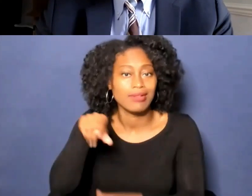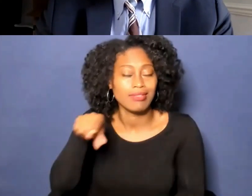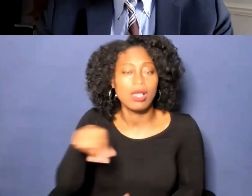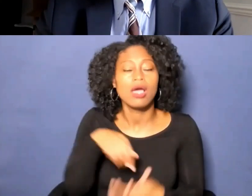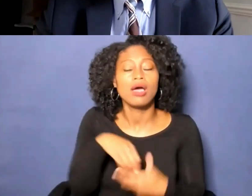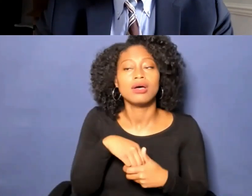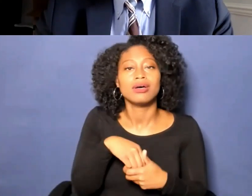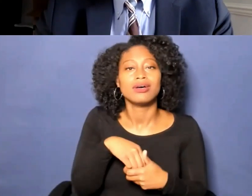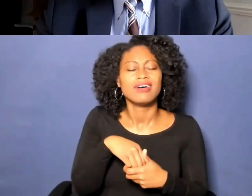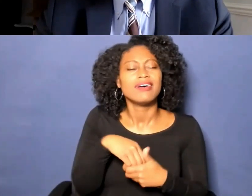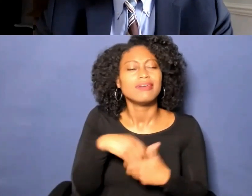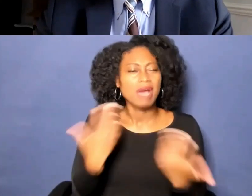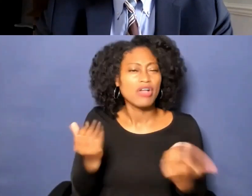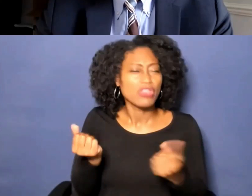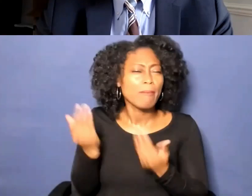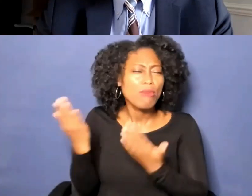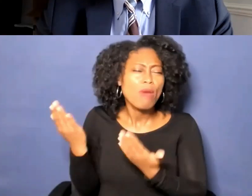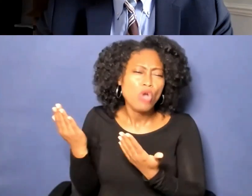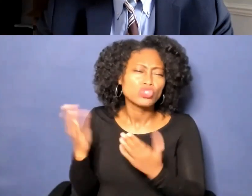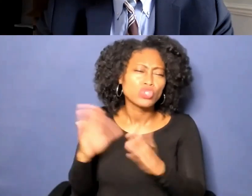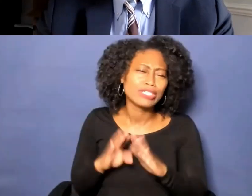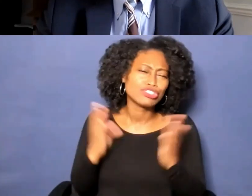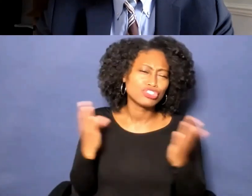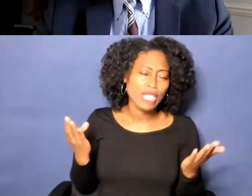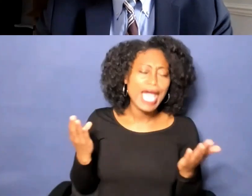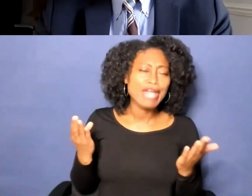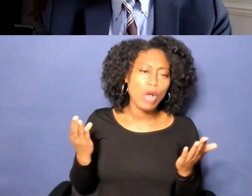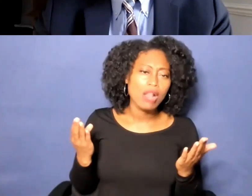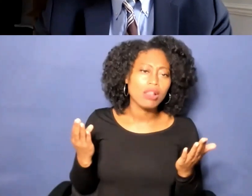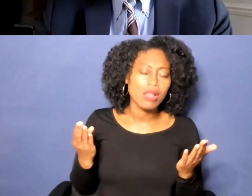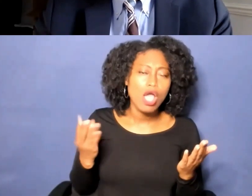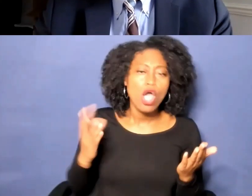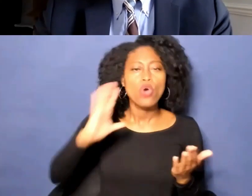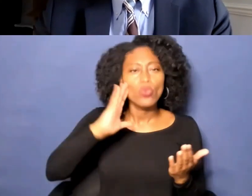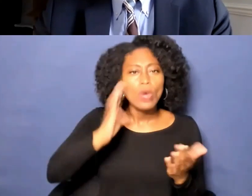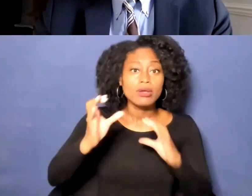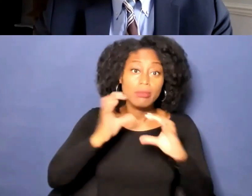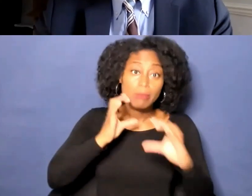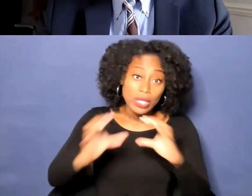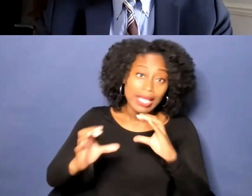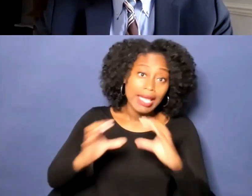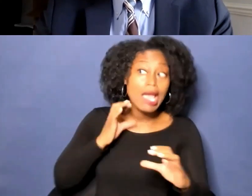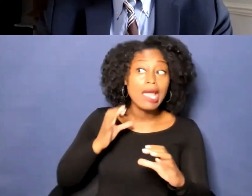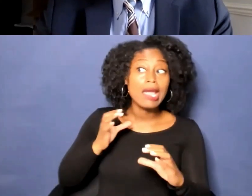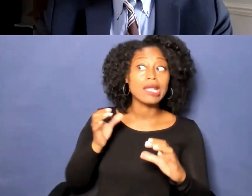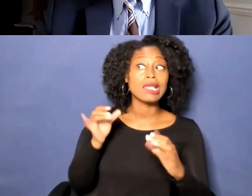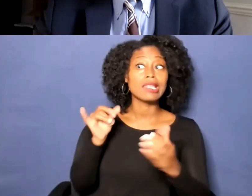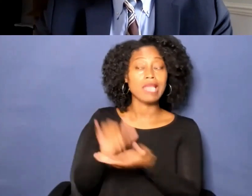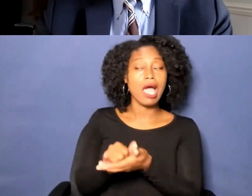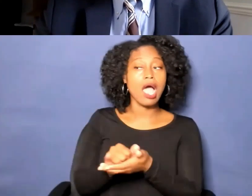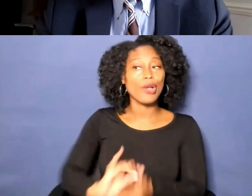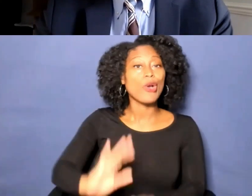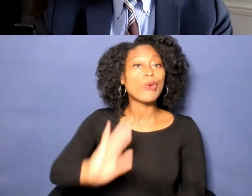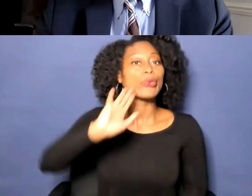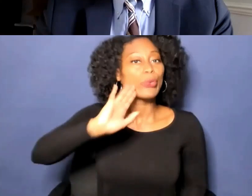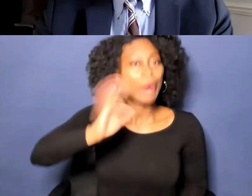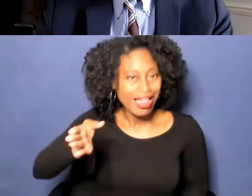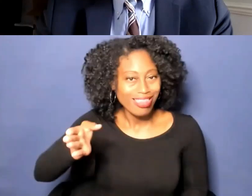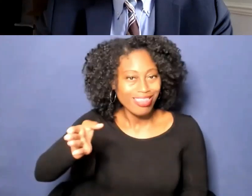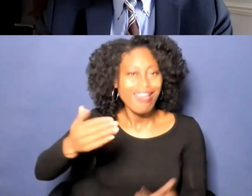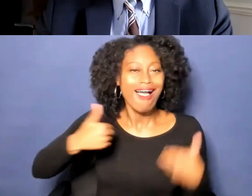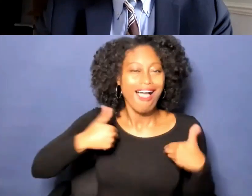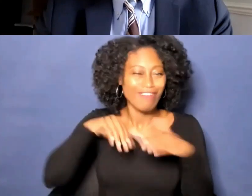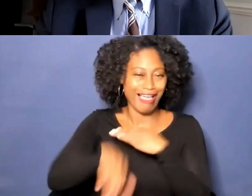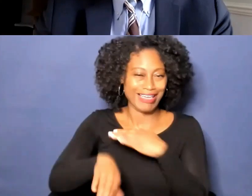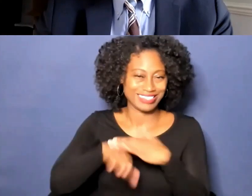but a proposal in general is trying to communicate, not that everything is nailed down and walks on water, but that